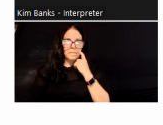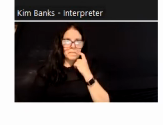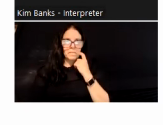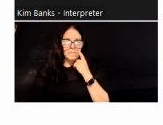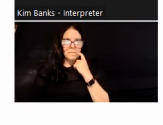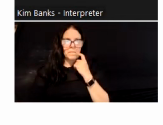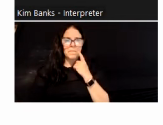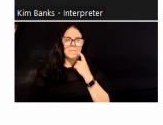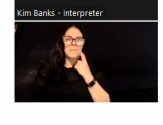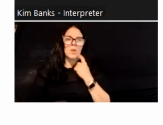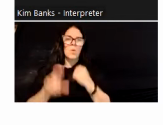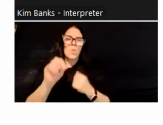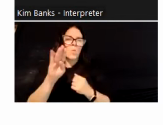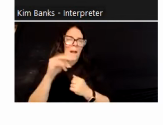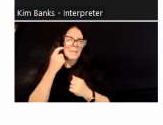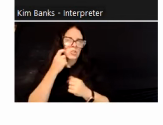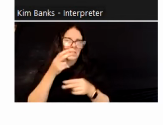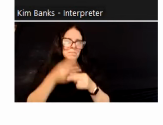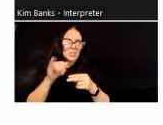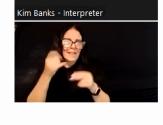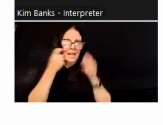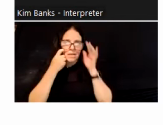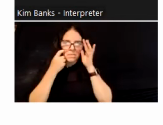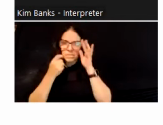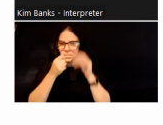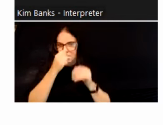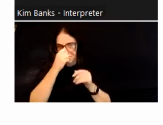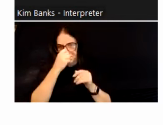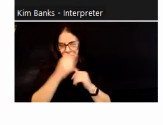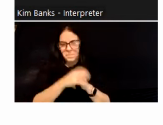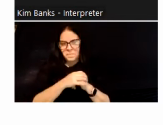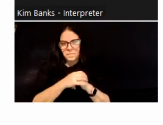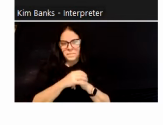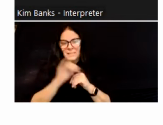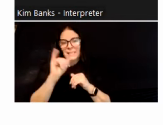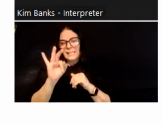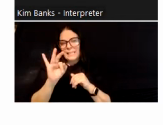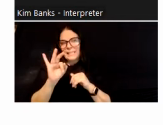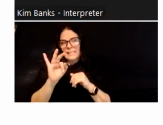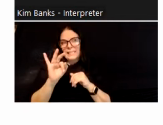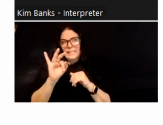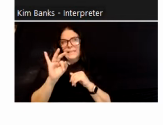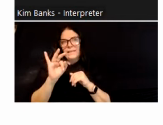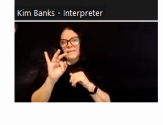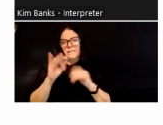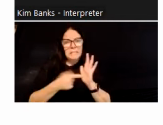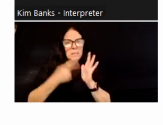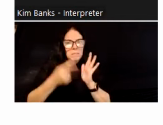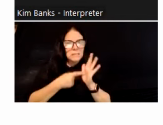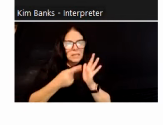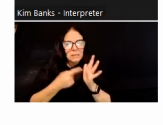Robin just alluded to this a minute ago. It's great if, say, once every couple of